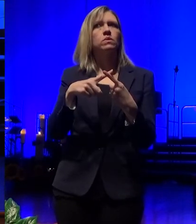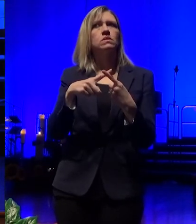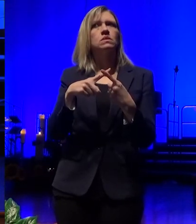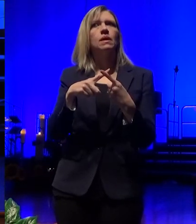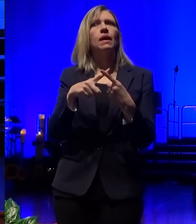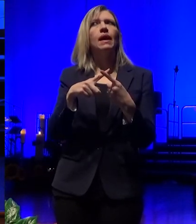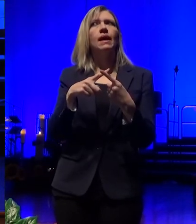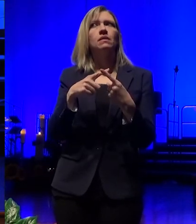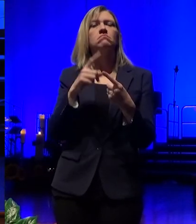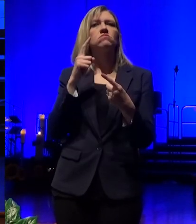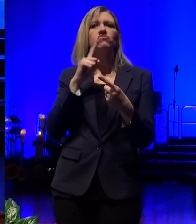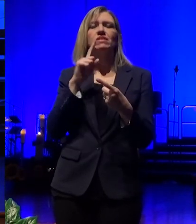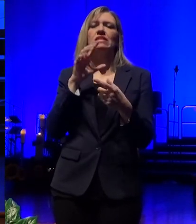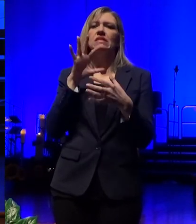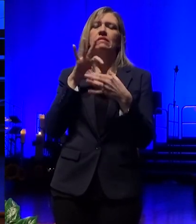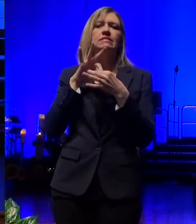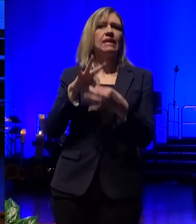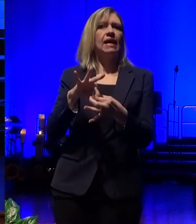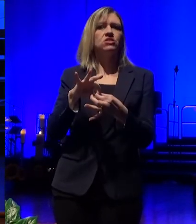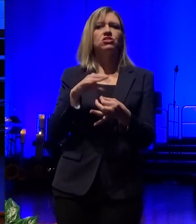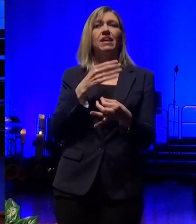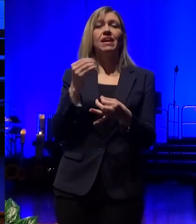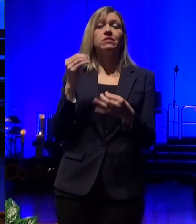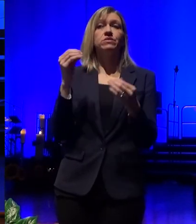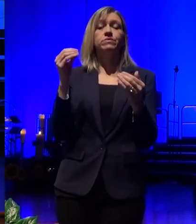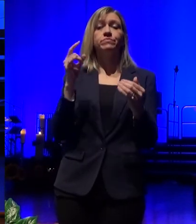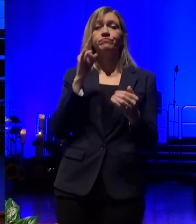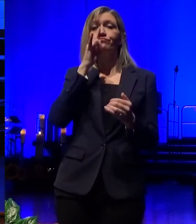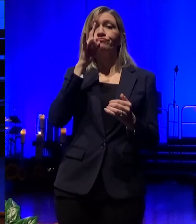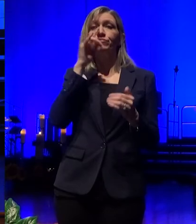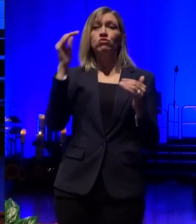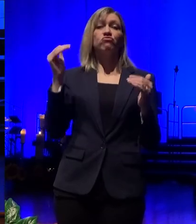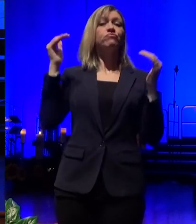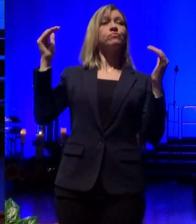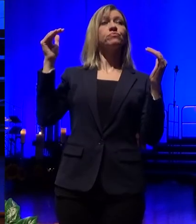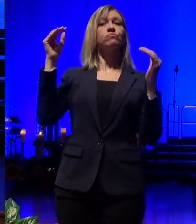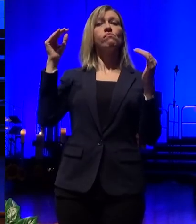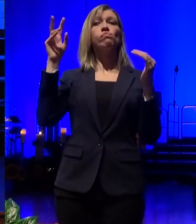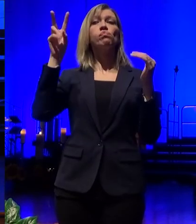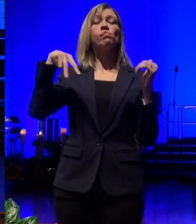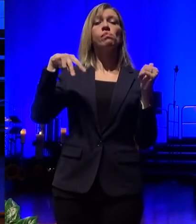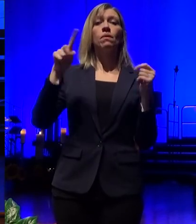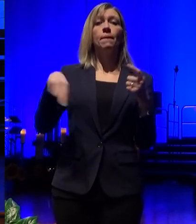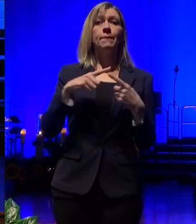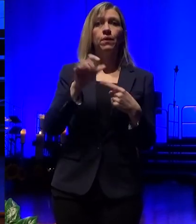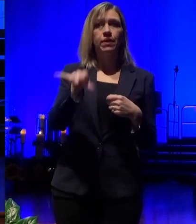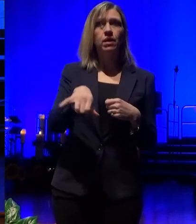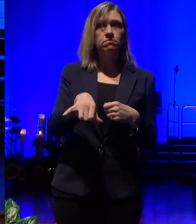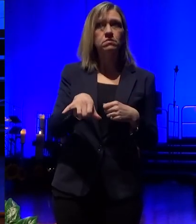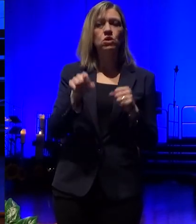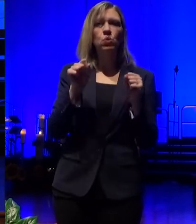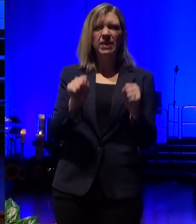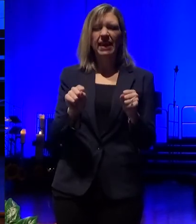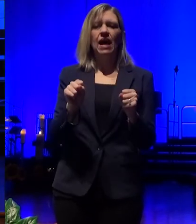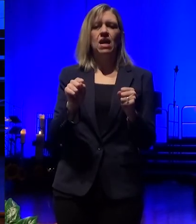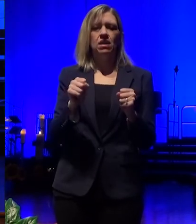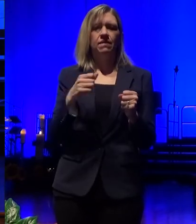even attached and righteous about. We can get really caught up